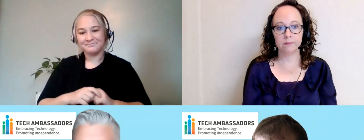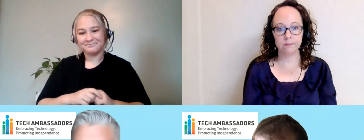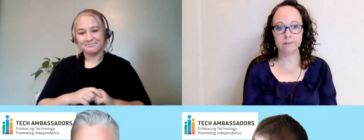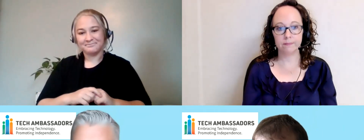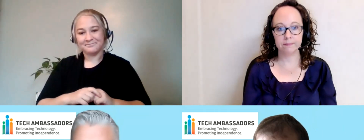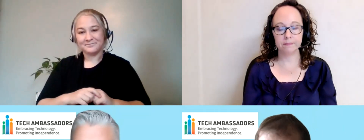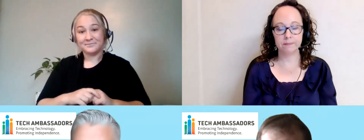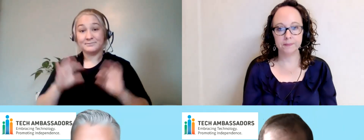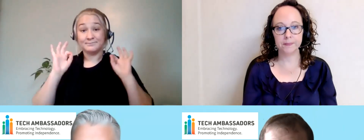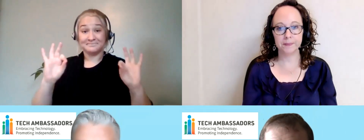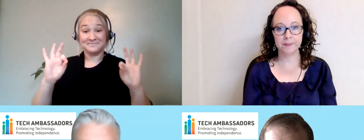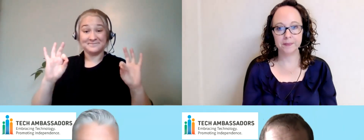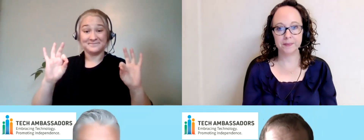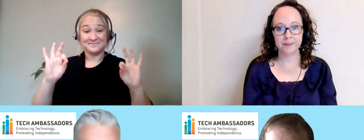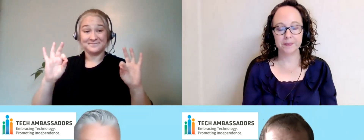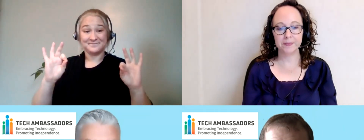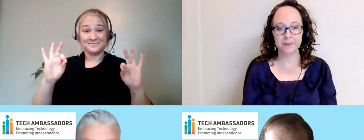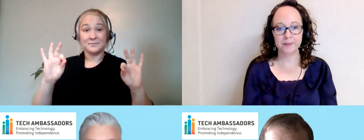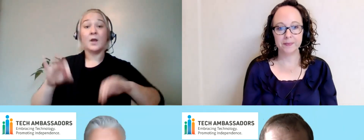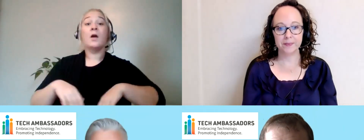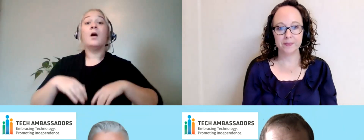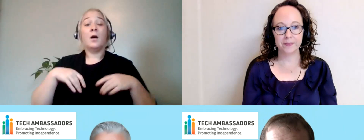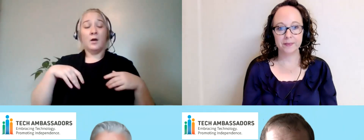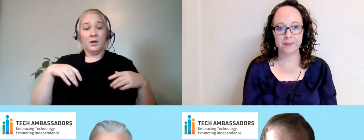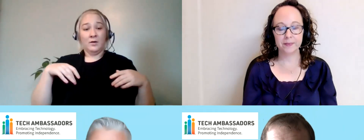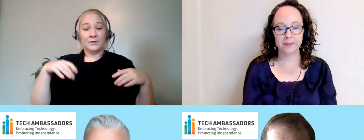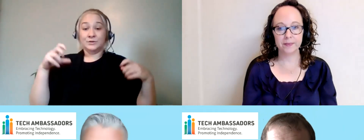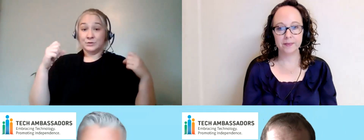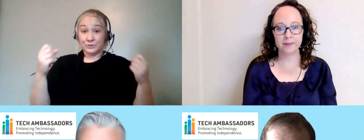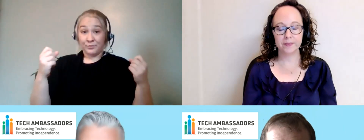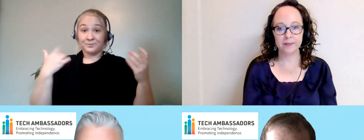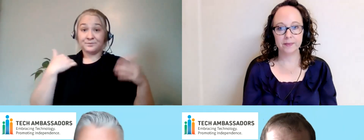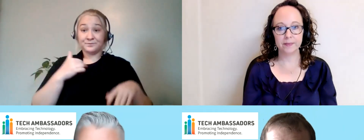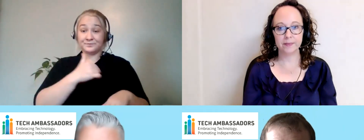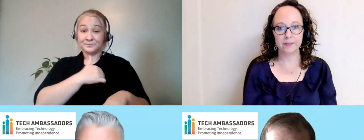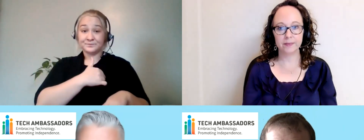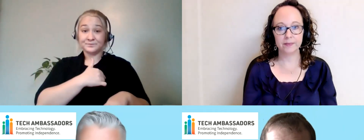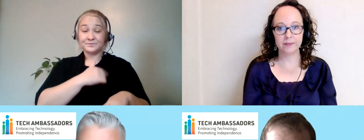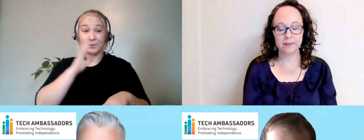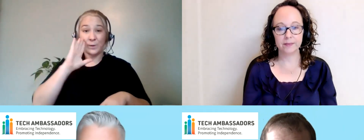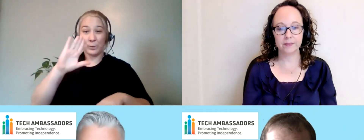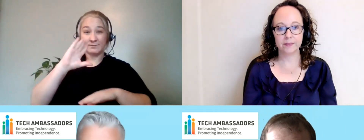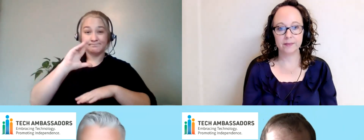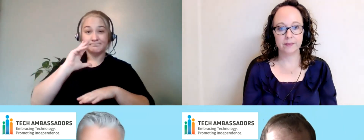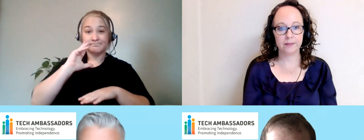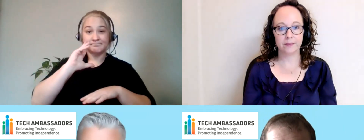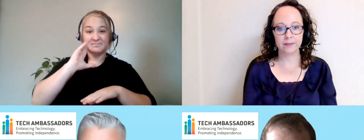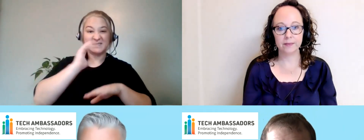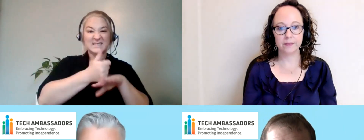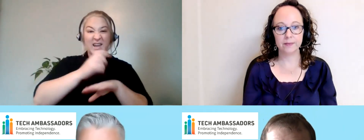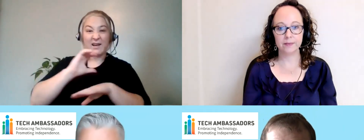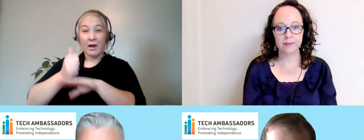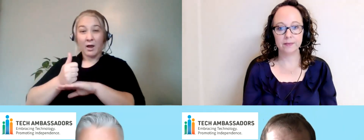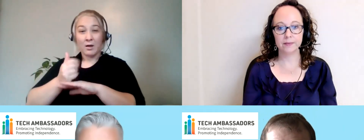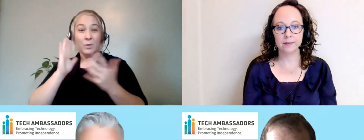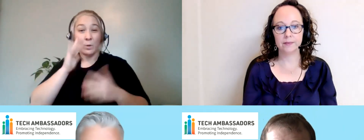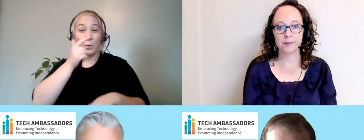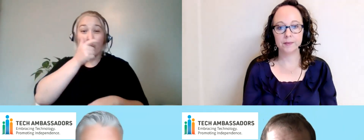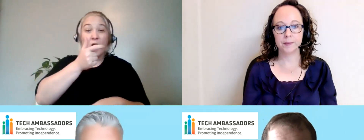All right. So let's set up what we're about to watch. We're going to have a couple videos during this tech